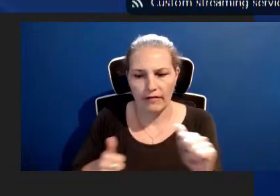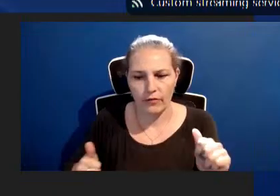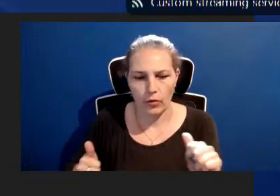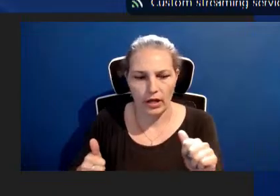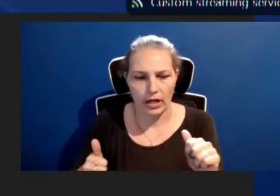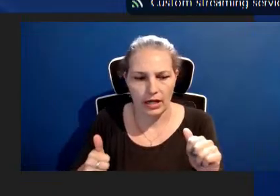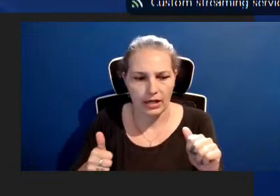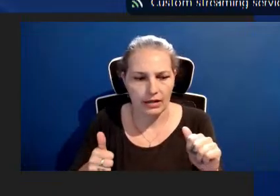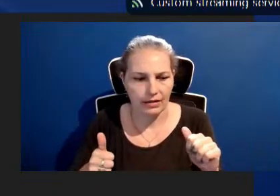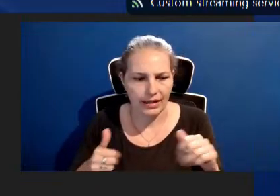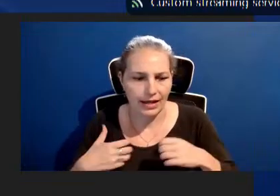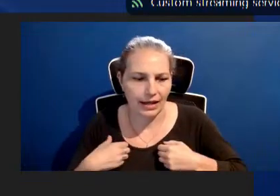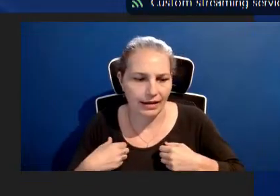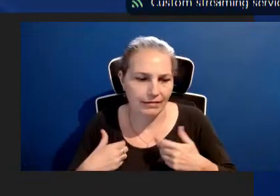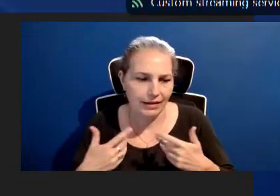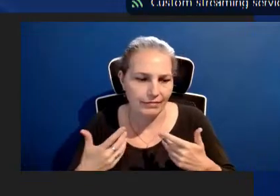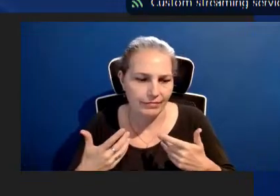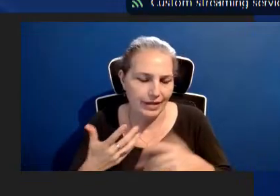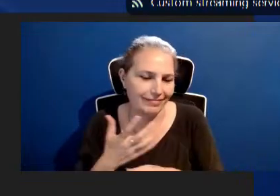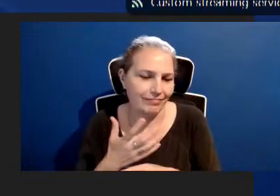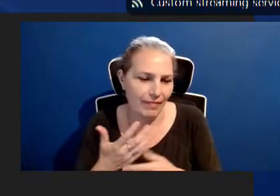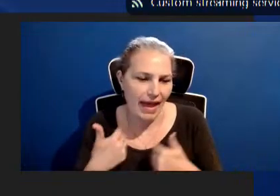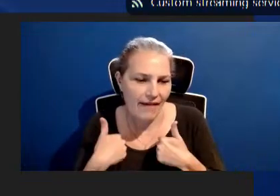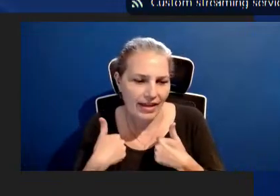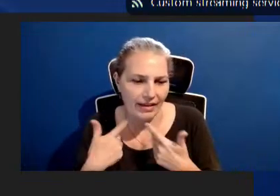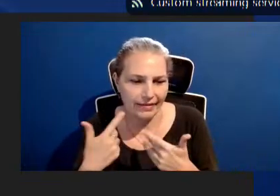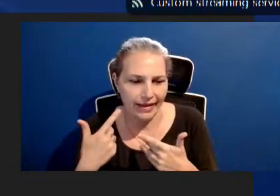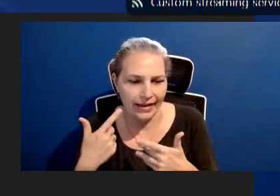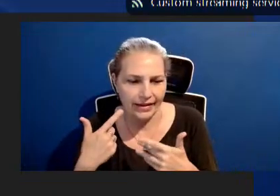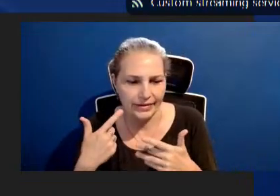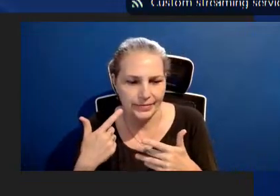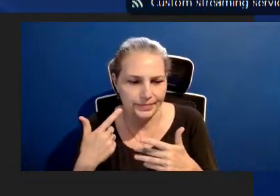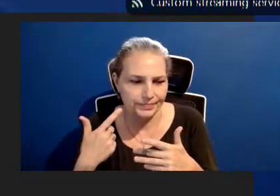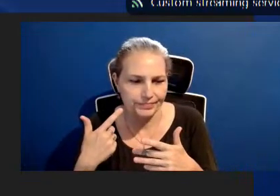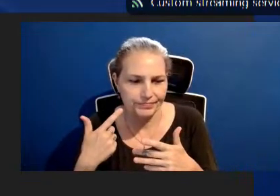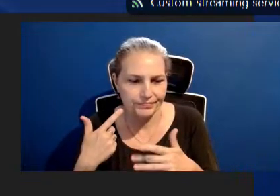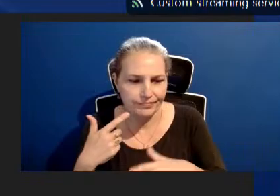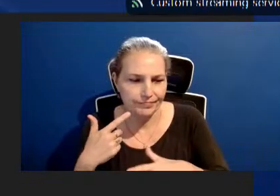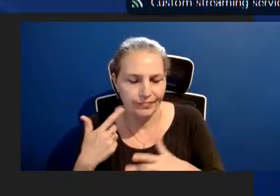nuisance of property. Can you expand on that?